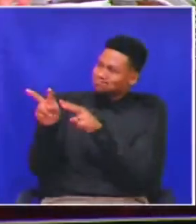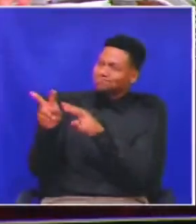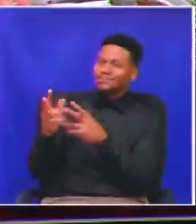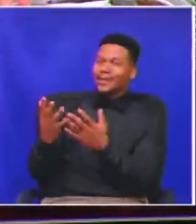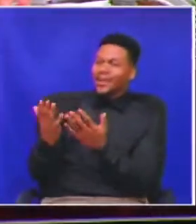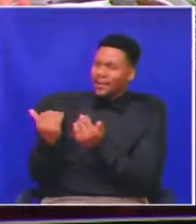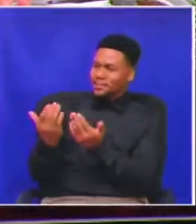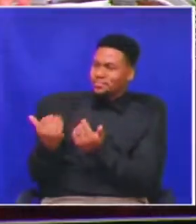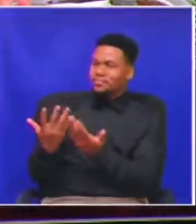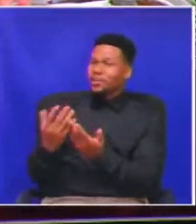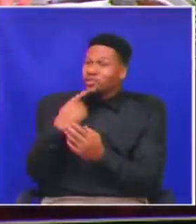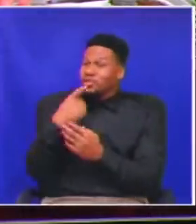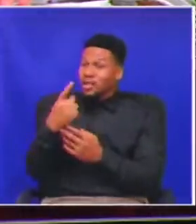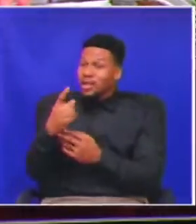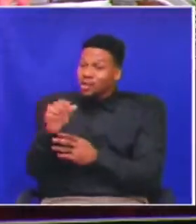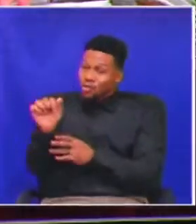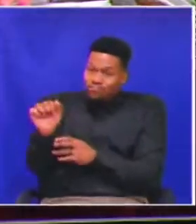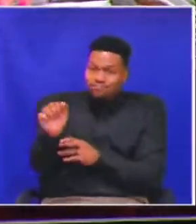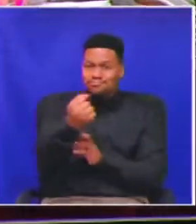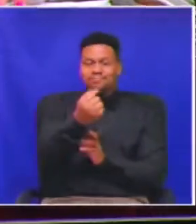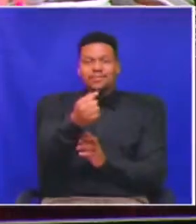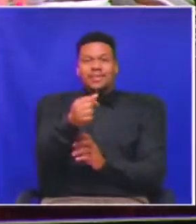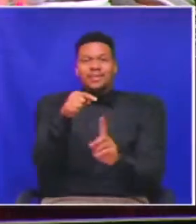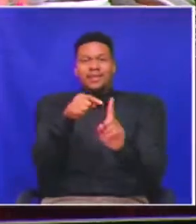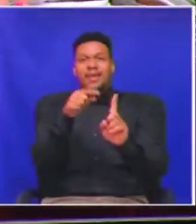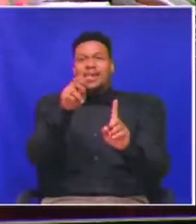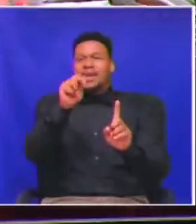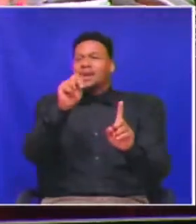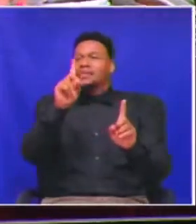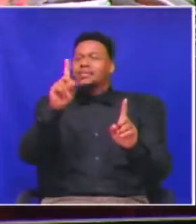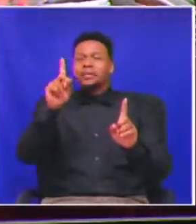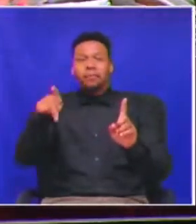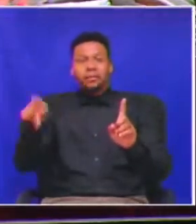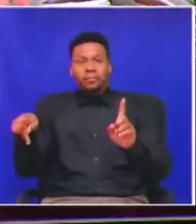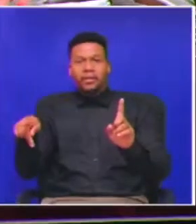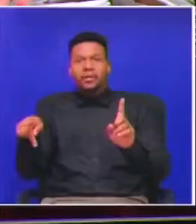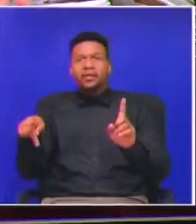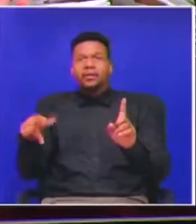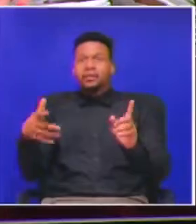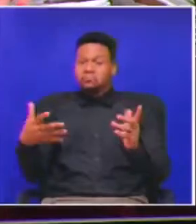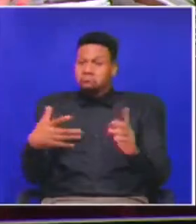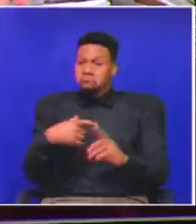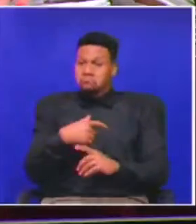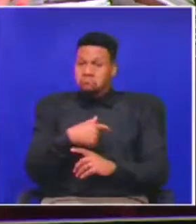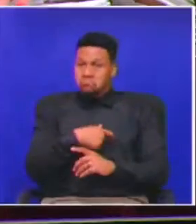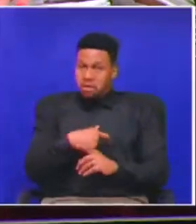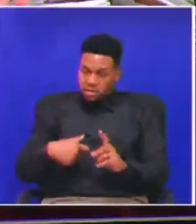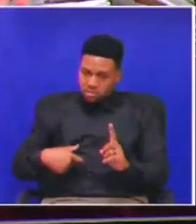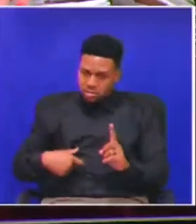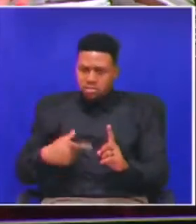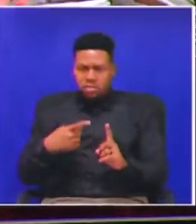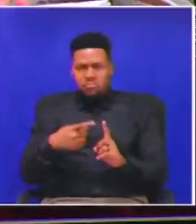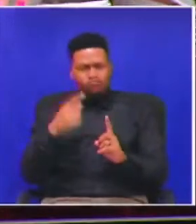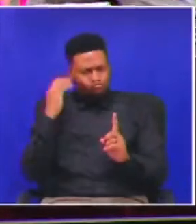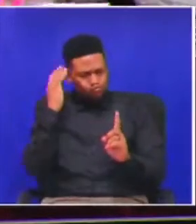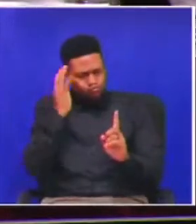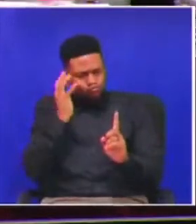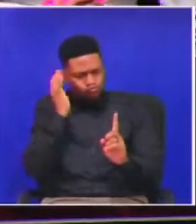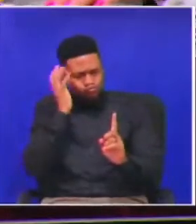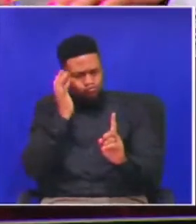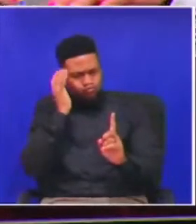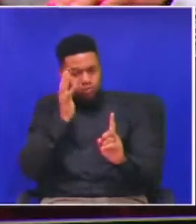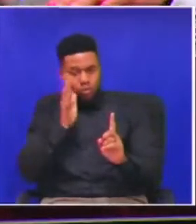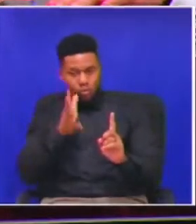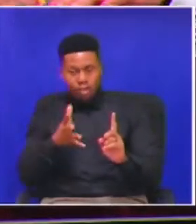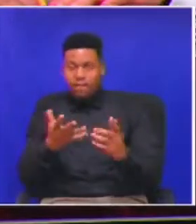appoint an NDPP, the President will have given good consideration, which will have been supported by